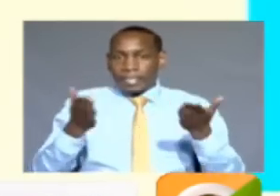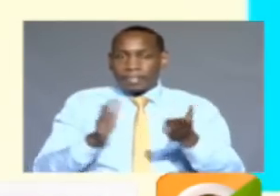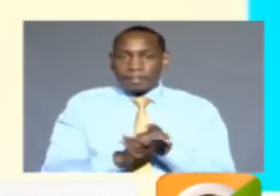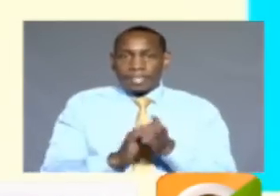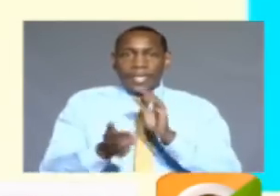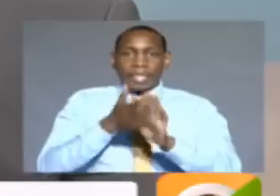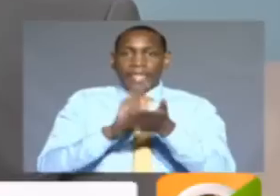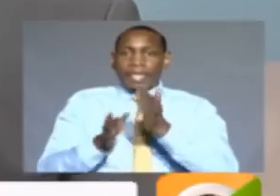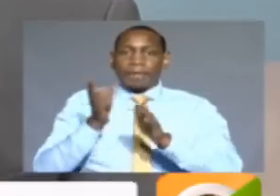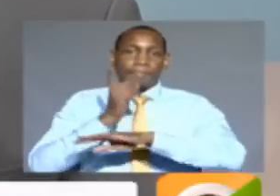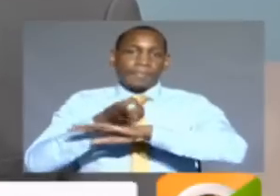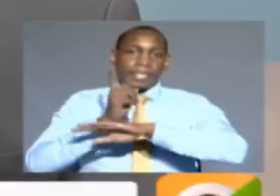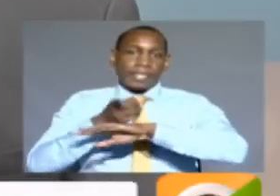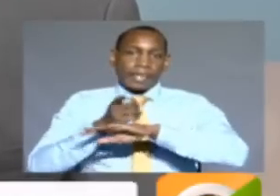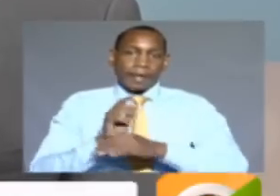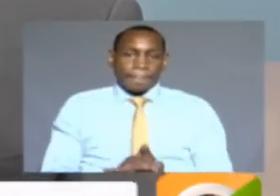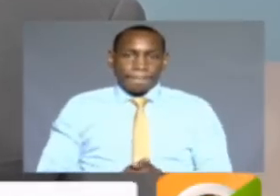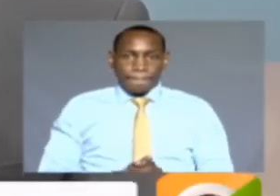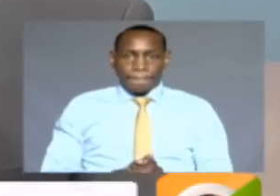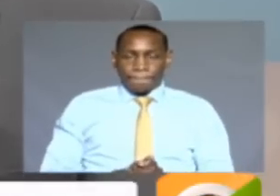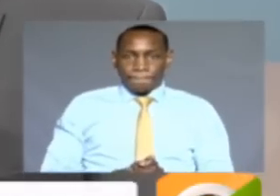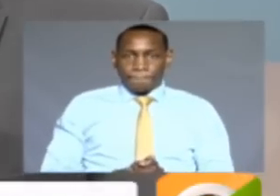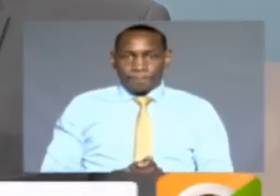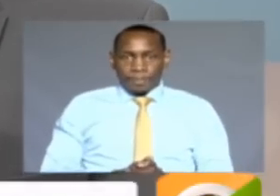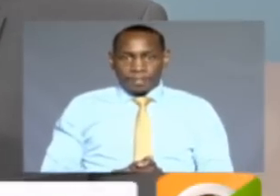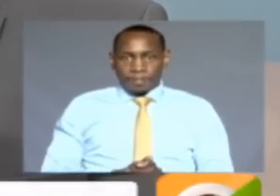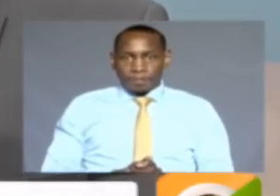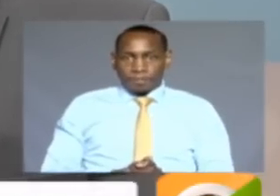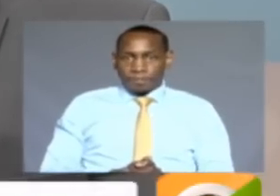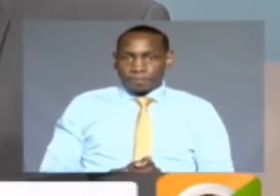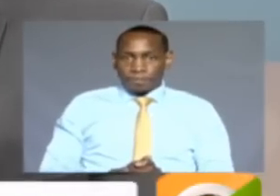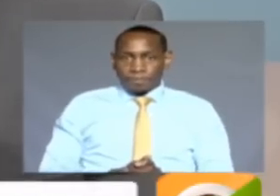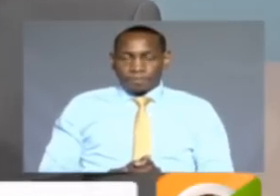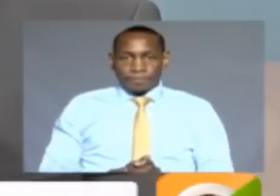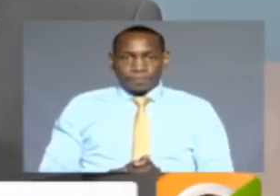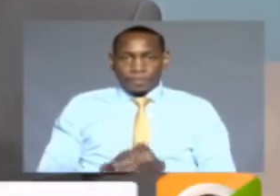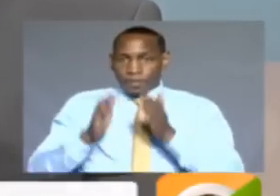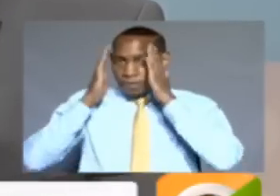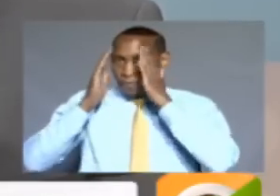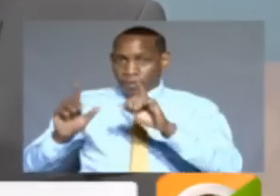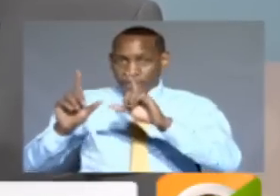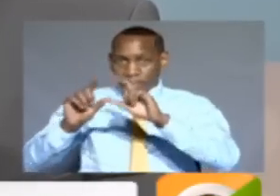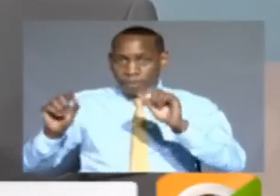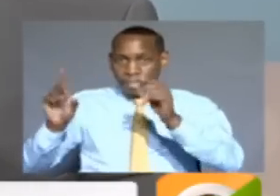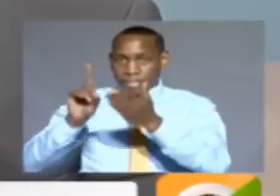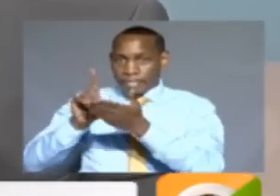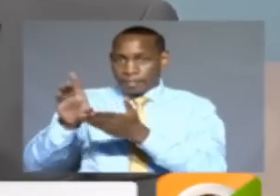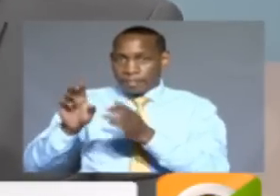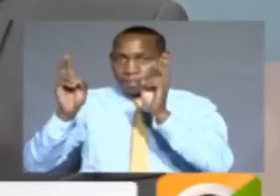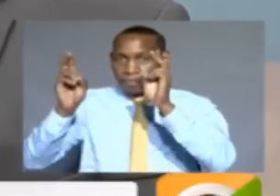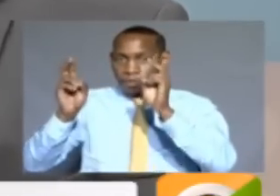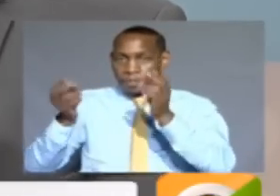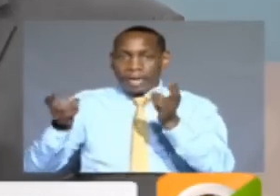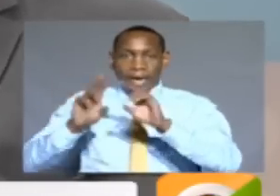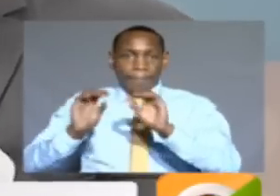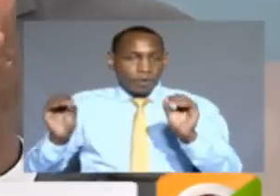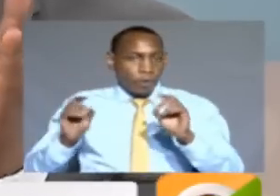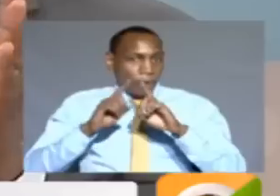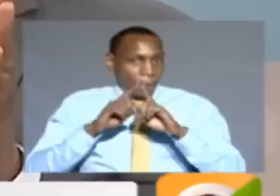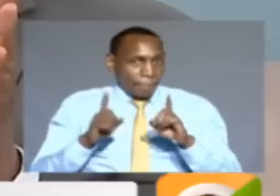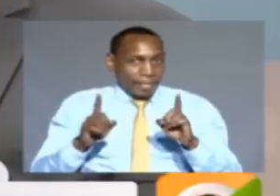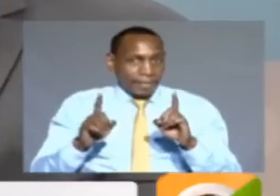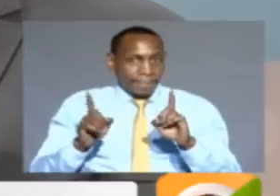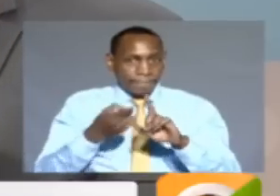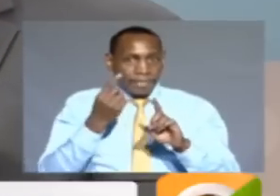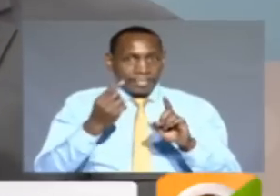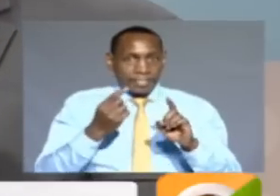threats. Very well. We will not go into the alleged impeachment motion because it never happened. But the first